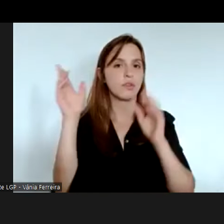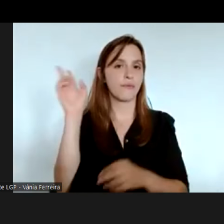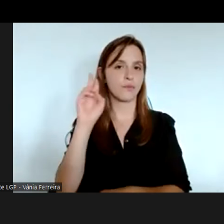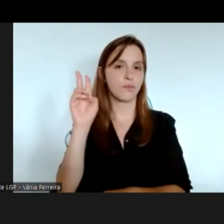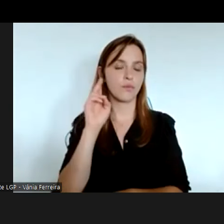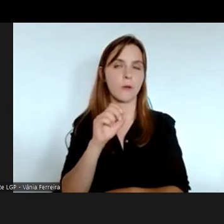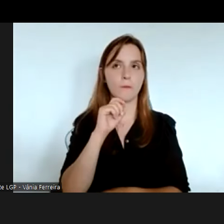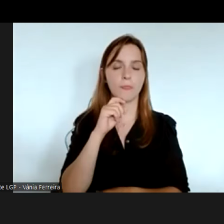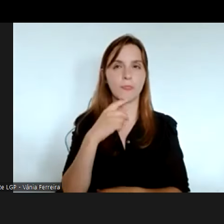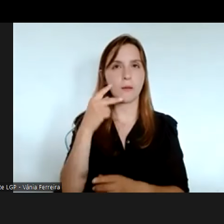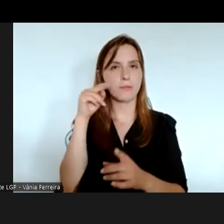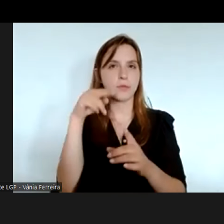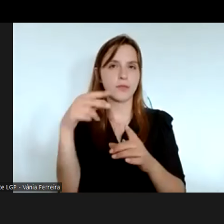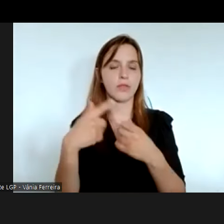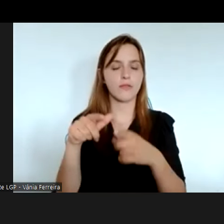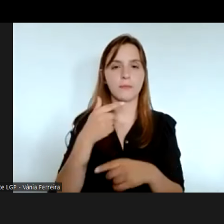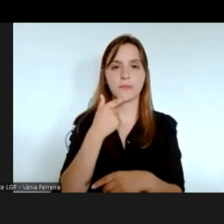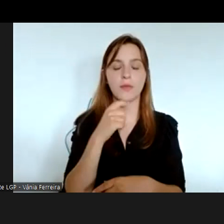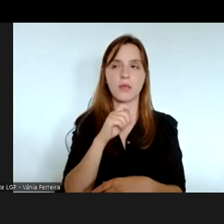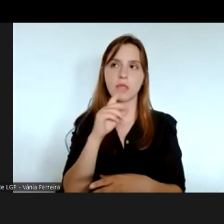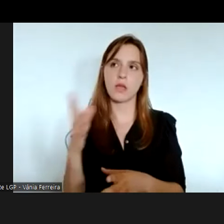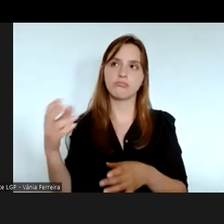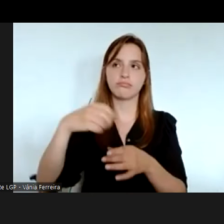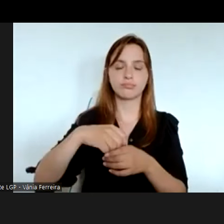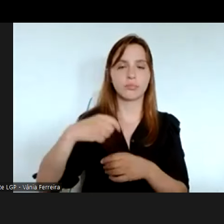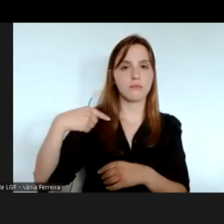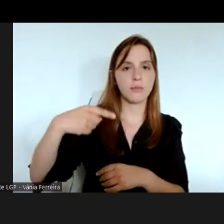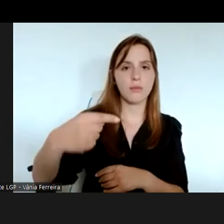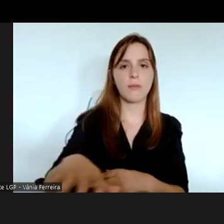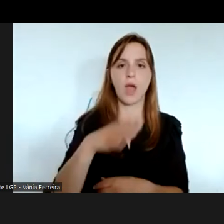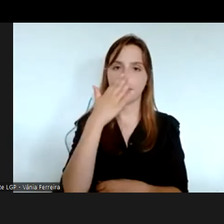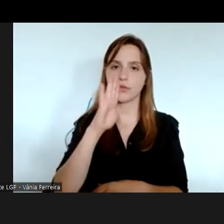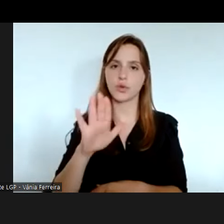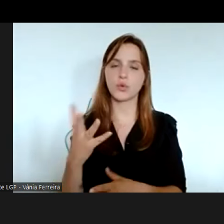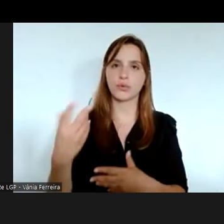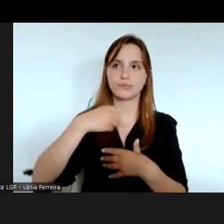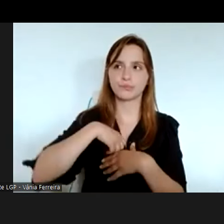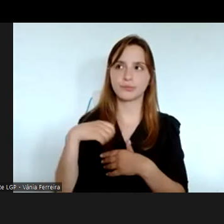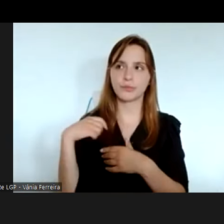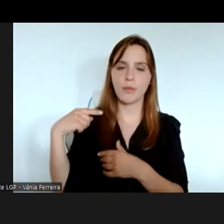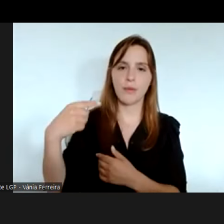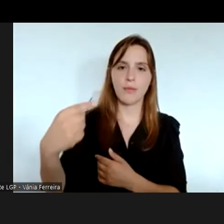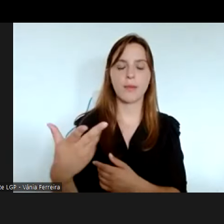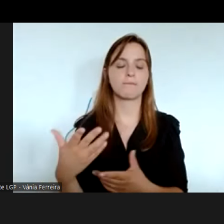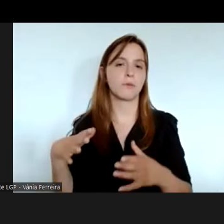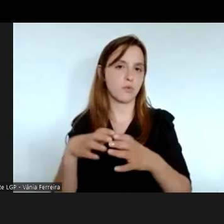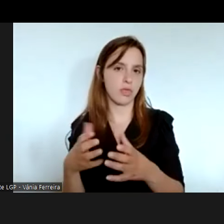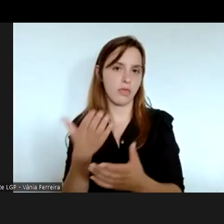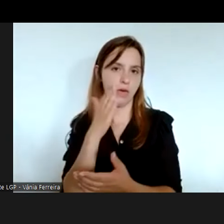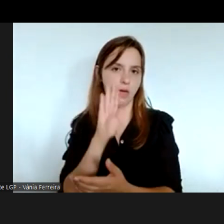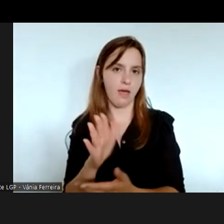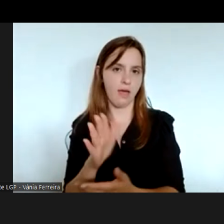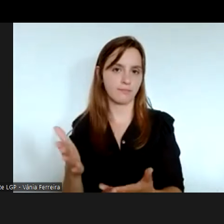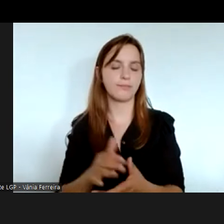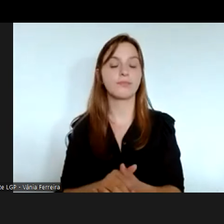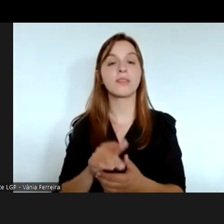can implement this on your life and your attitude towards your community. And thank you, as